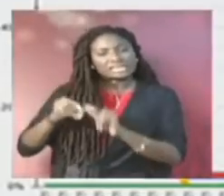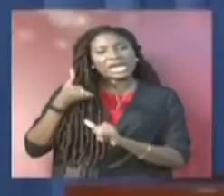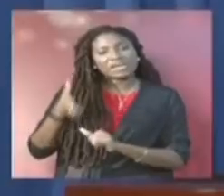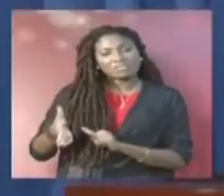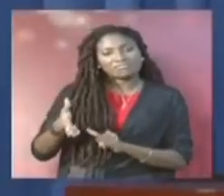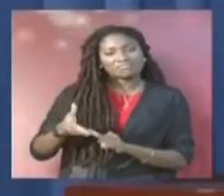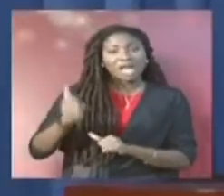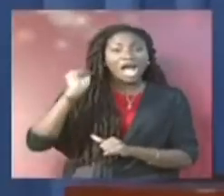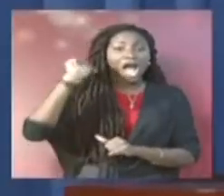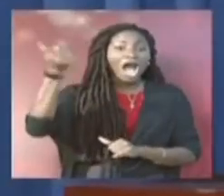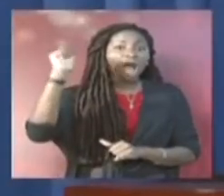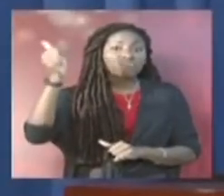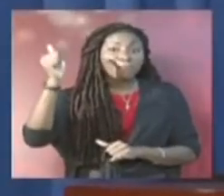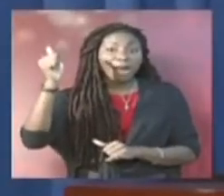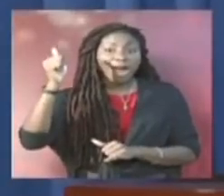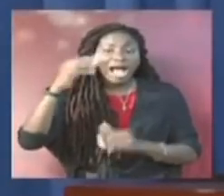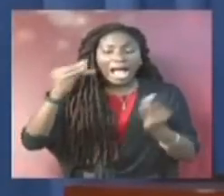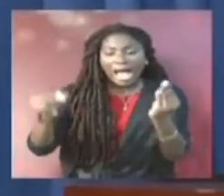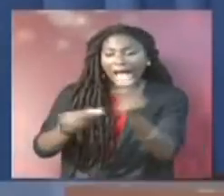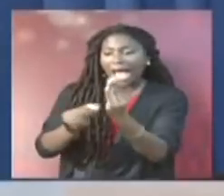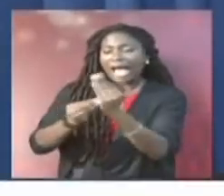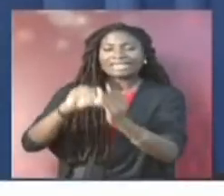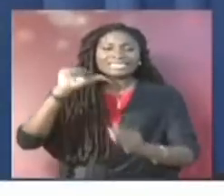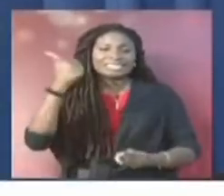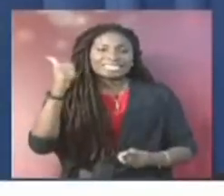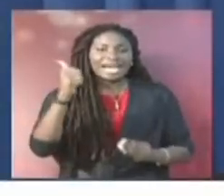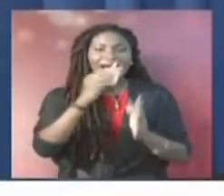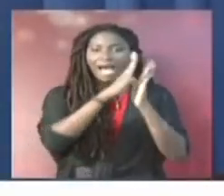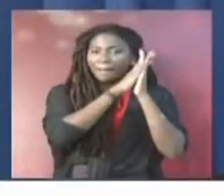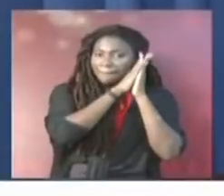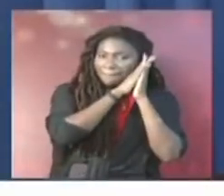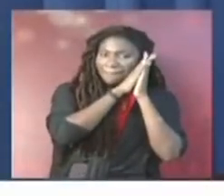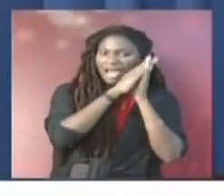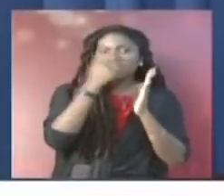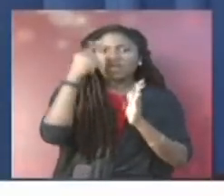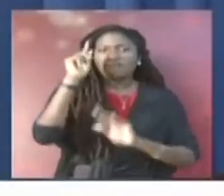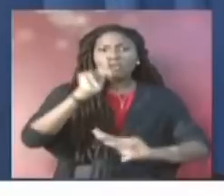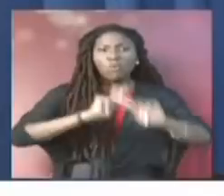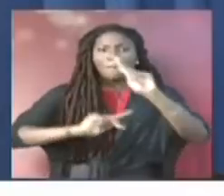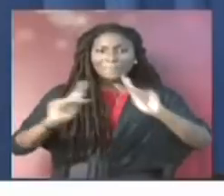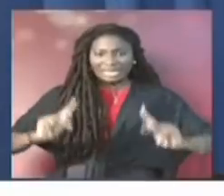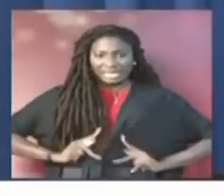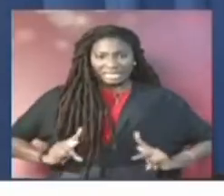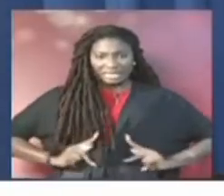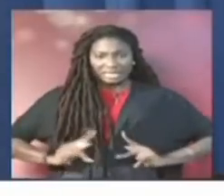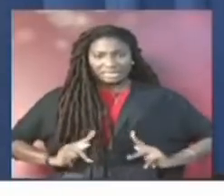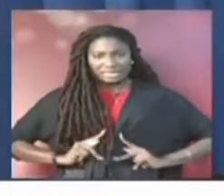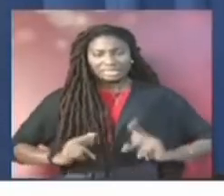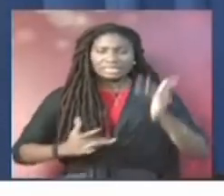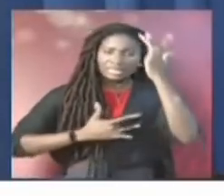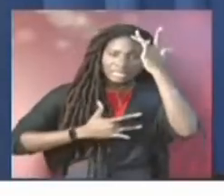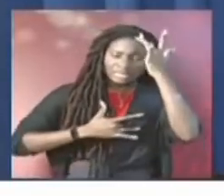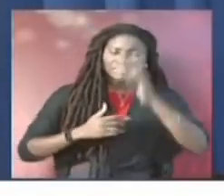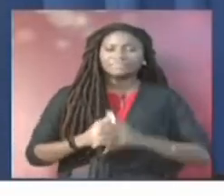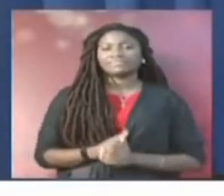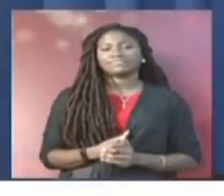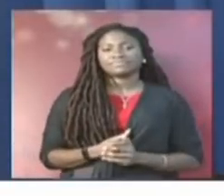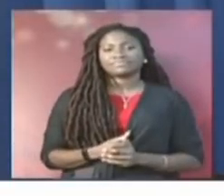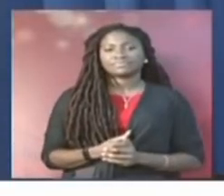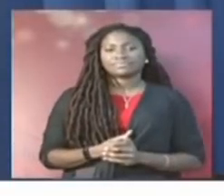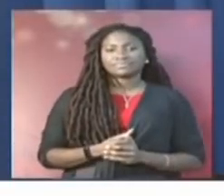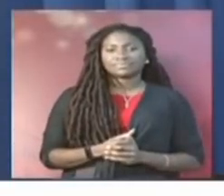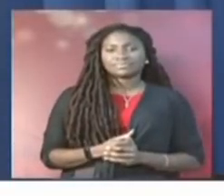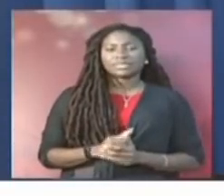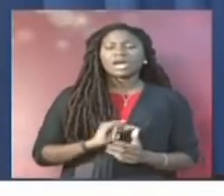in 24 hours of severe ill patients that were hemodialysis patients. So in closing, I would like to once